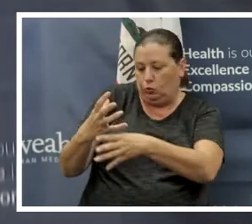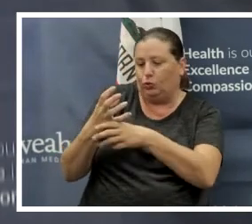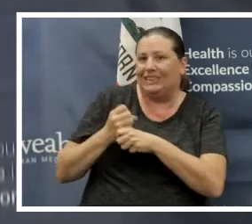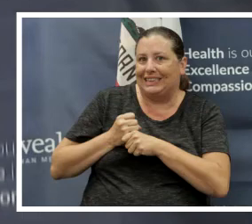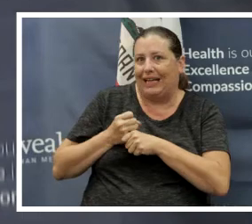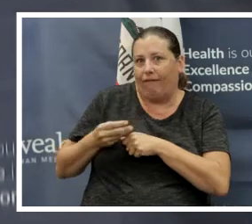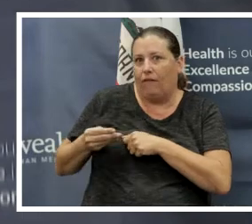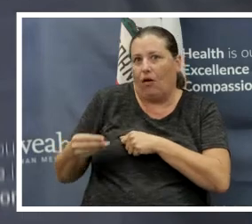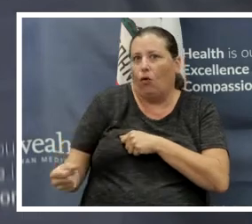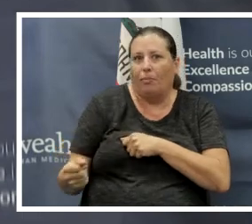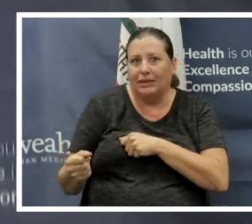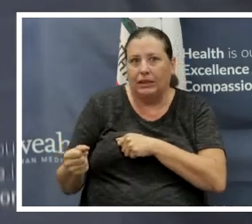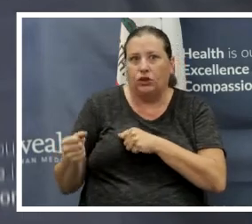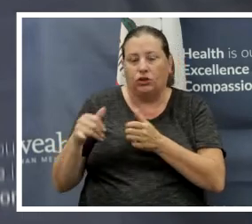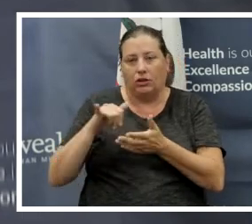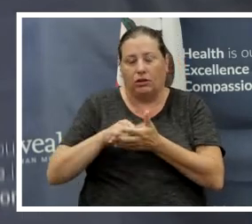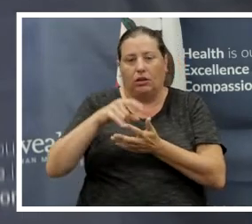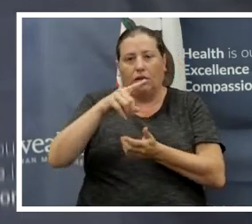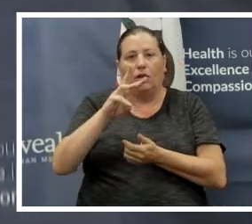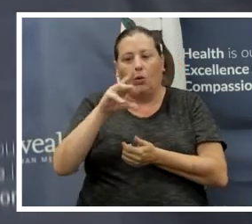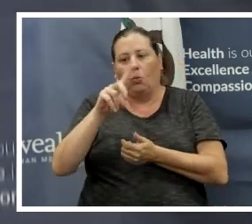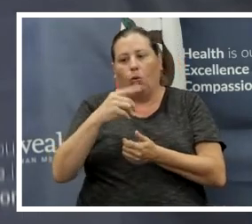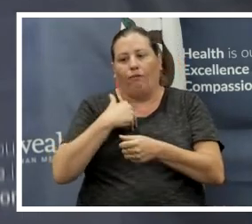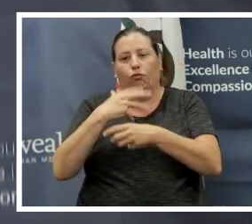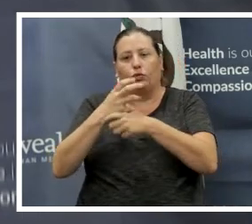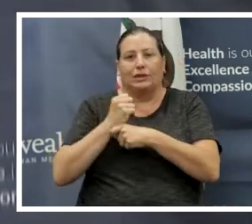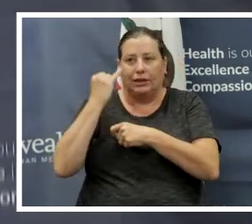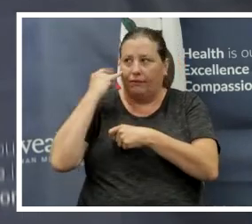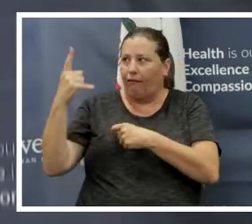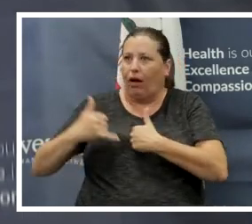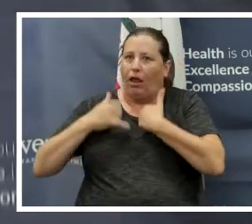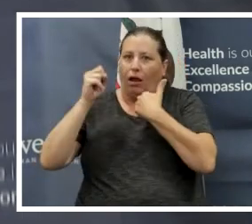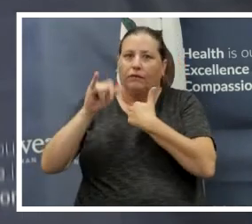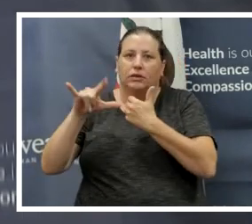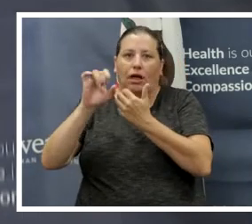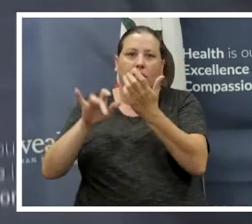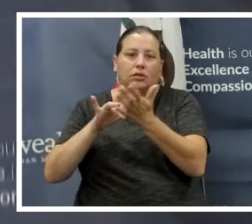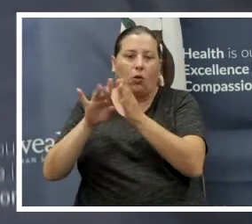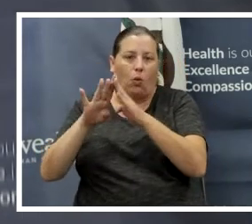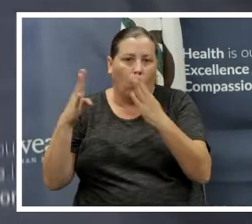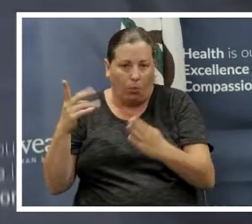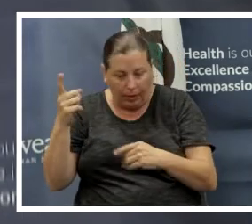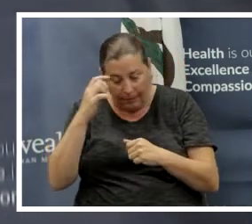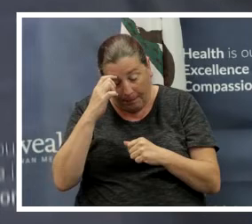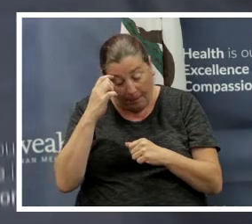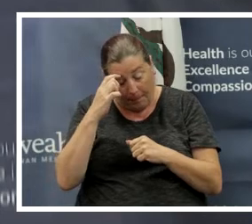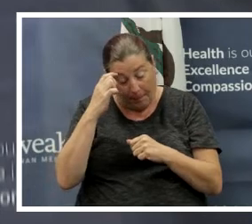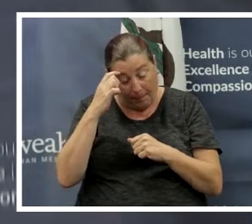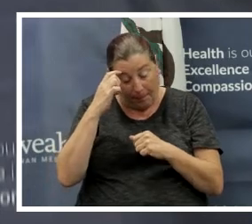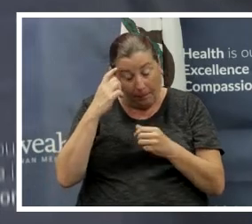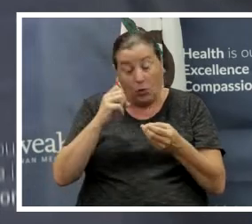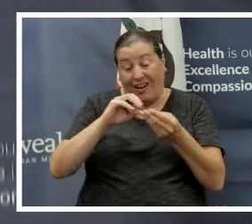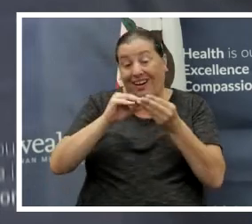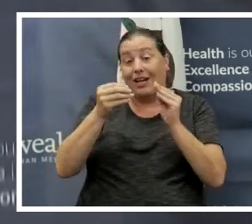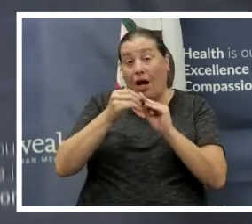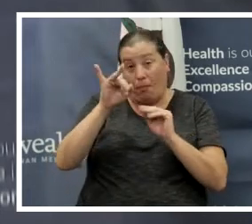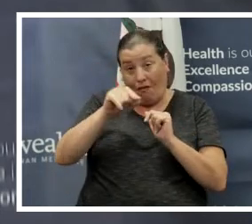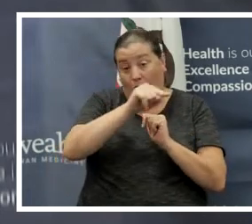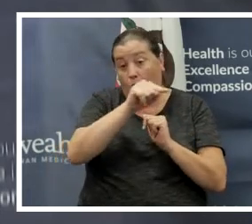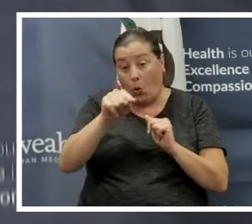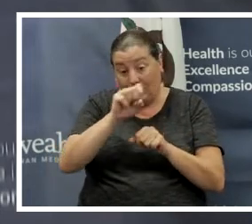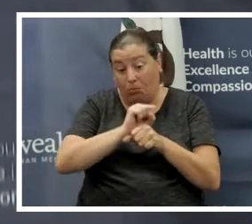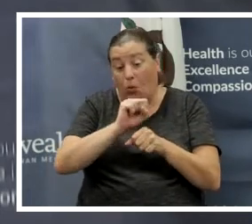compensation that they were receiving when the Lifestyle Center was open. So a number of those furloughed employees have come